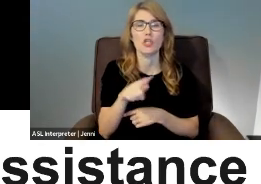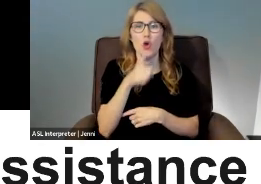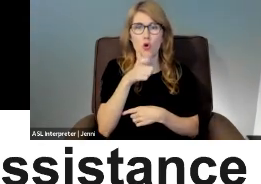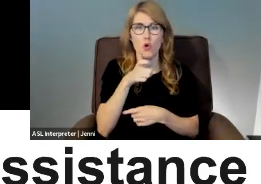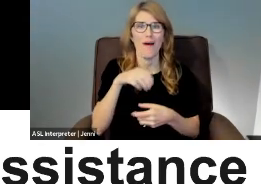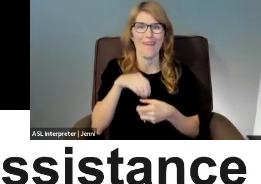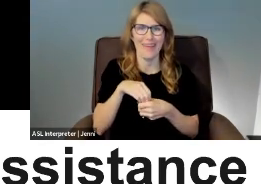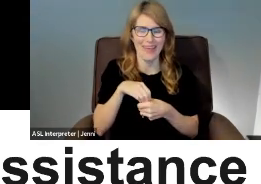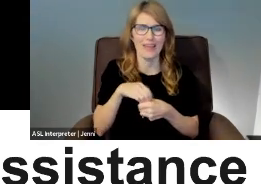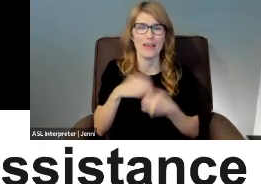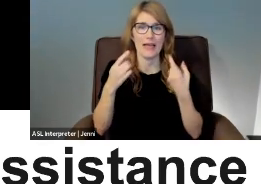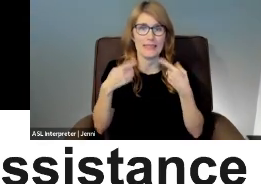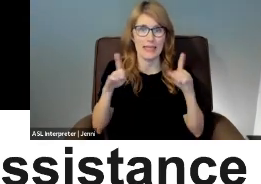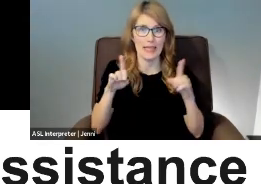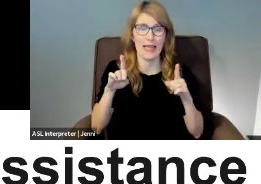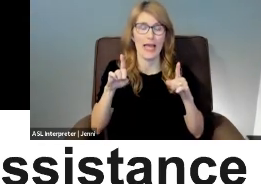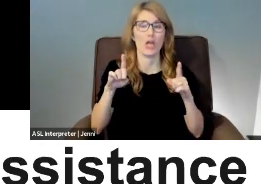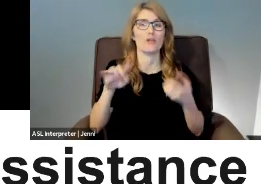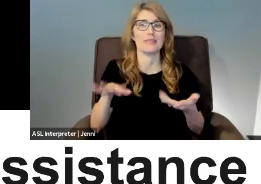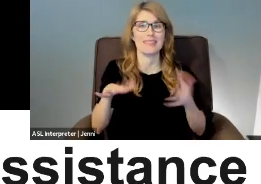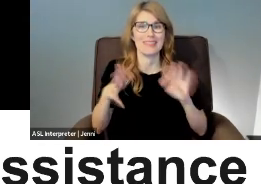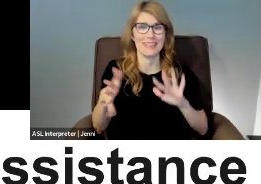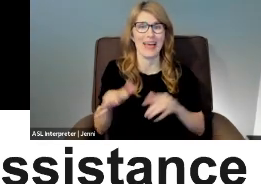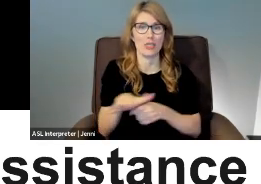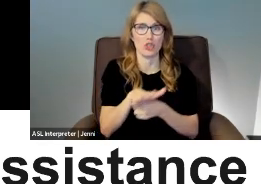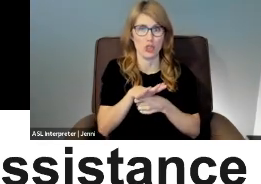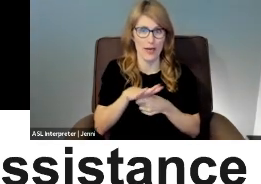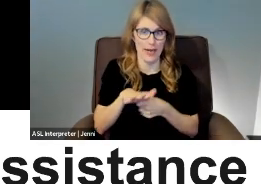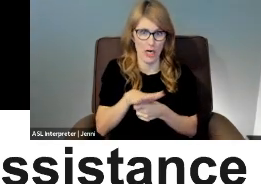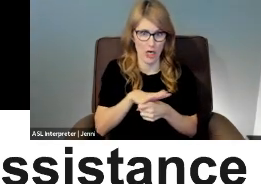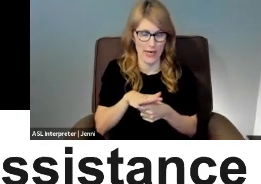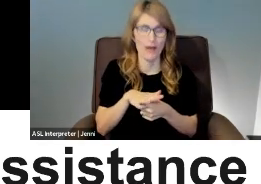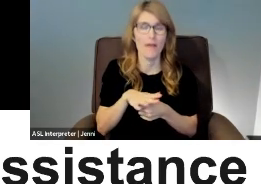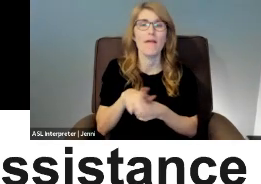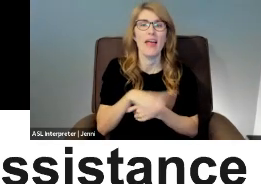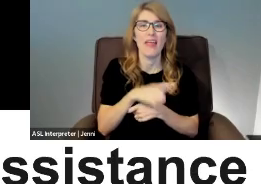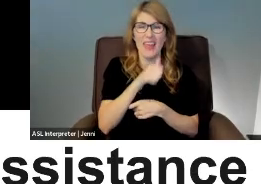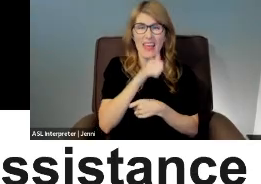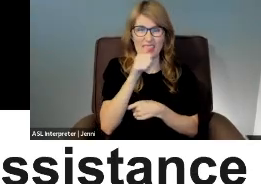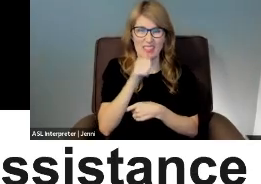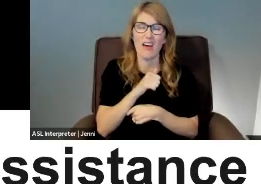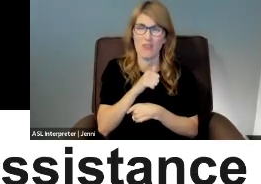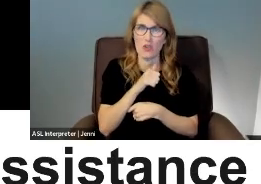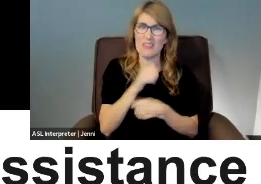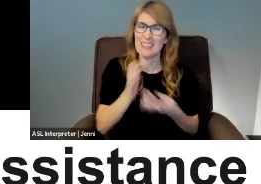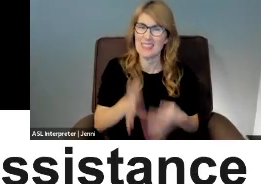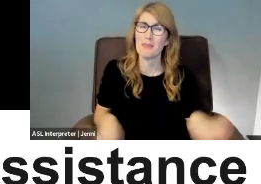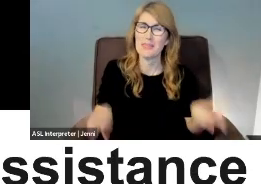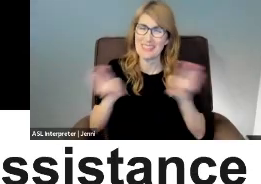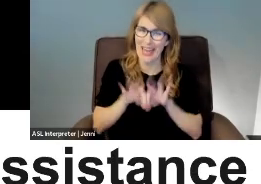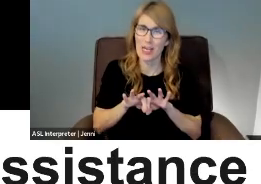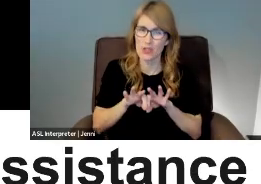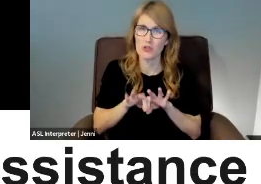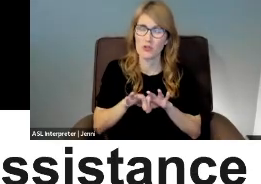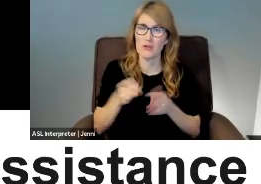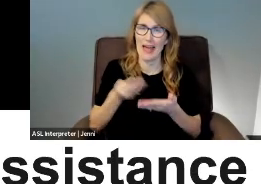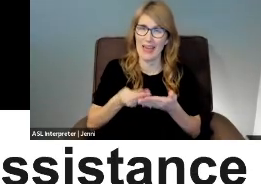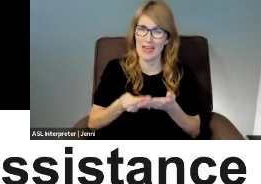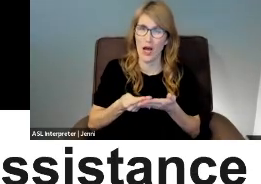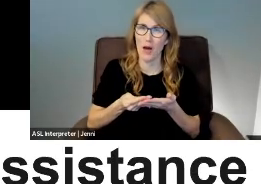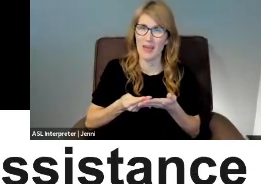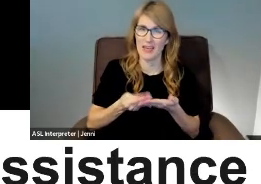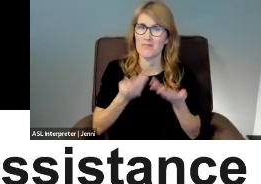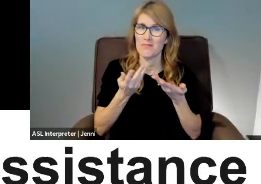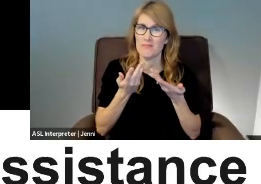declared disaster area, which have suffered substantial economic loss. You may qualify